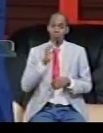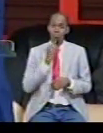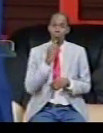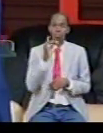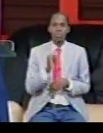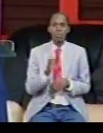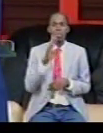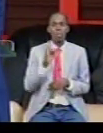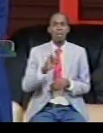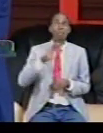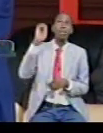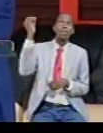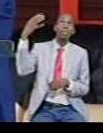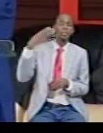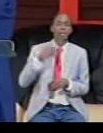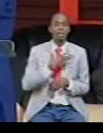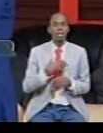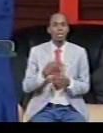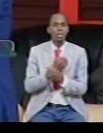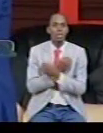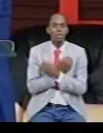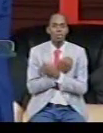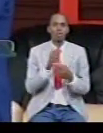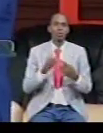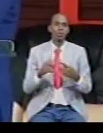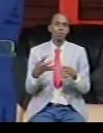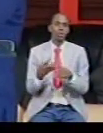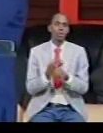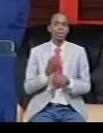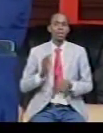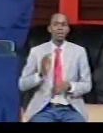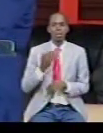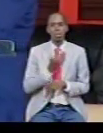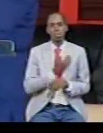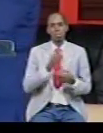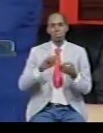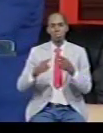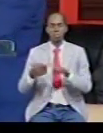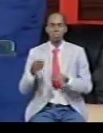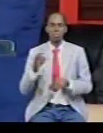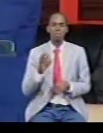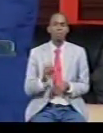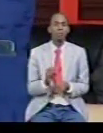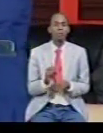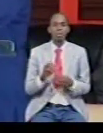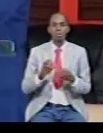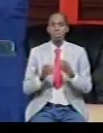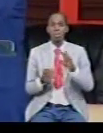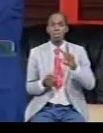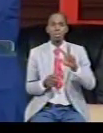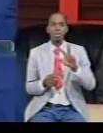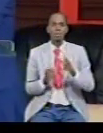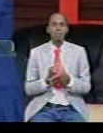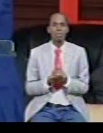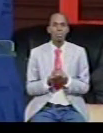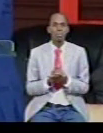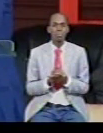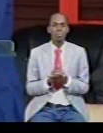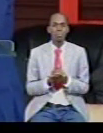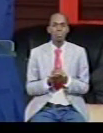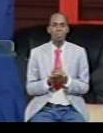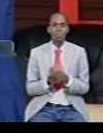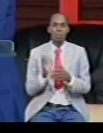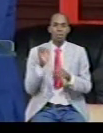by grace and love to win our companions. Number three,